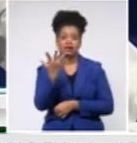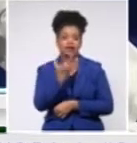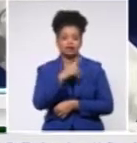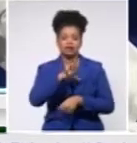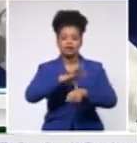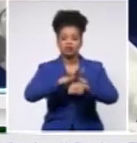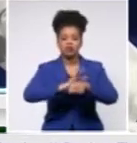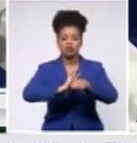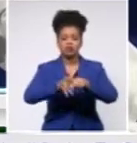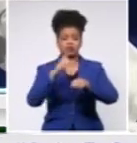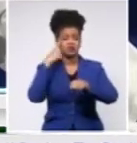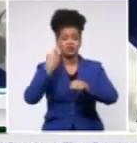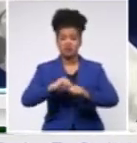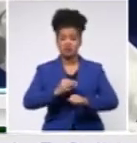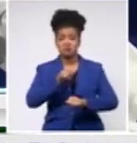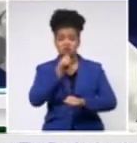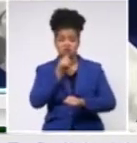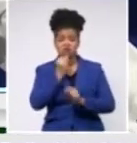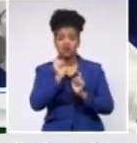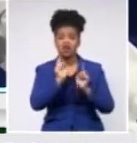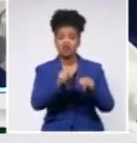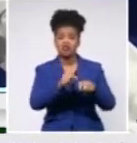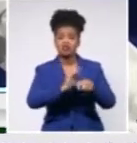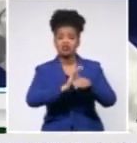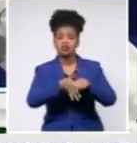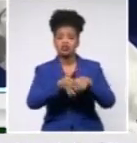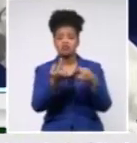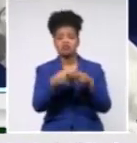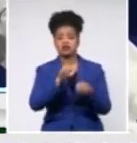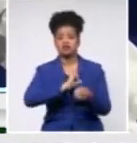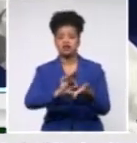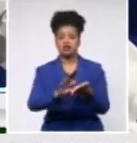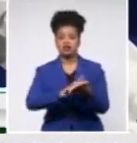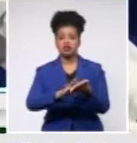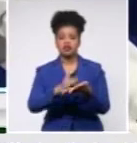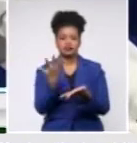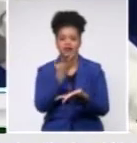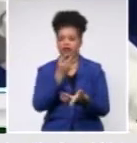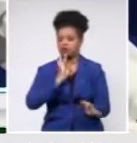85.6%, have recovered from the virus and been discharged from hospital.